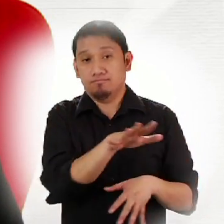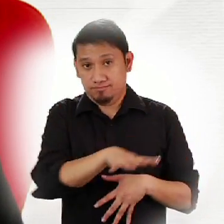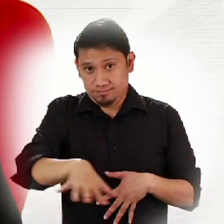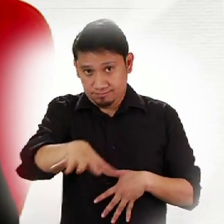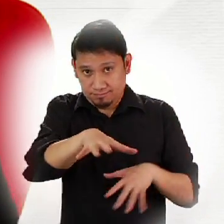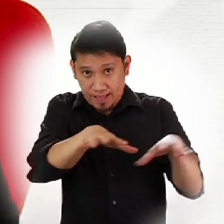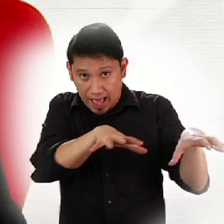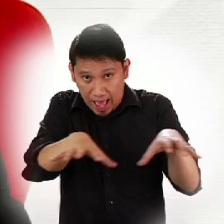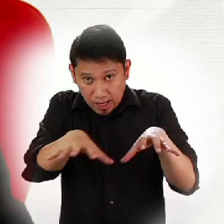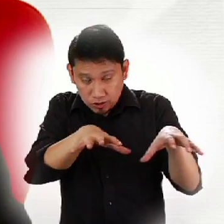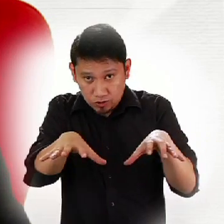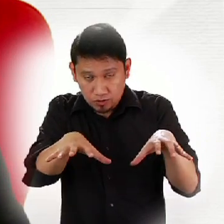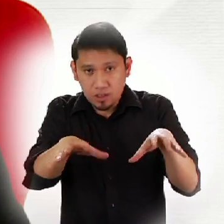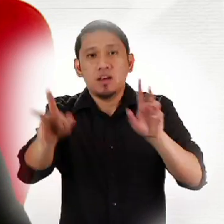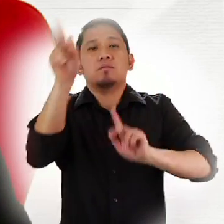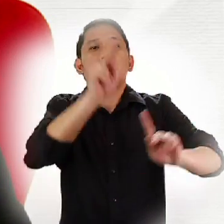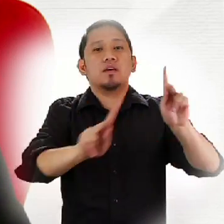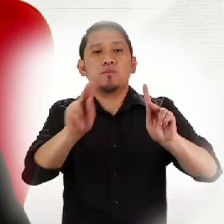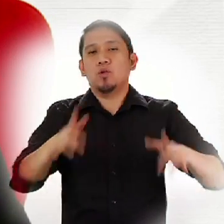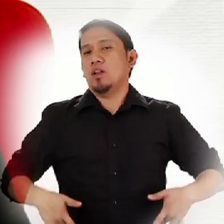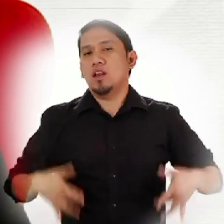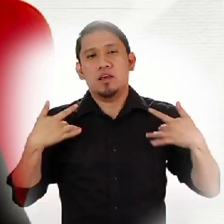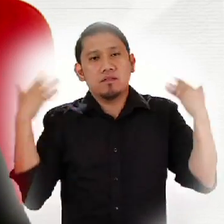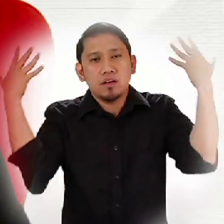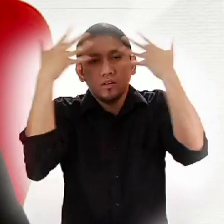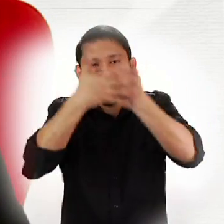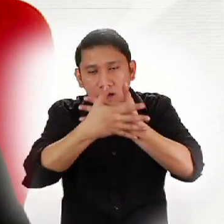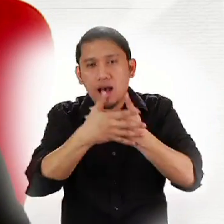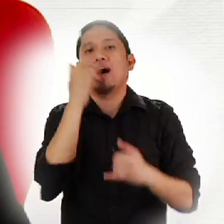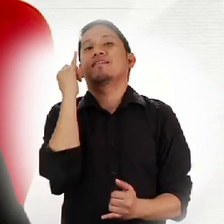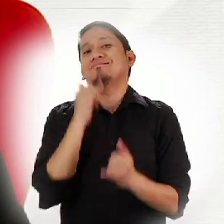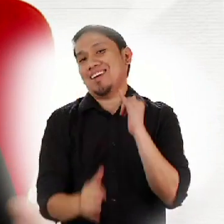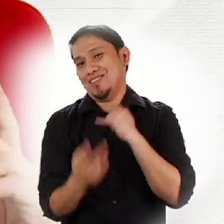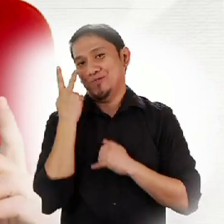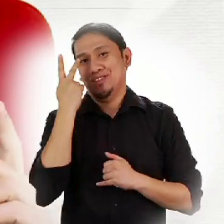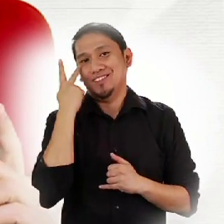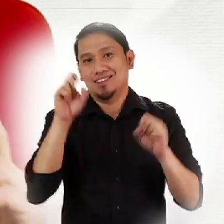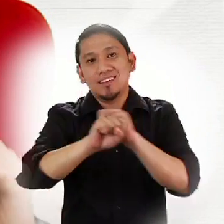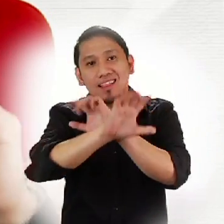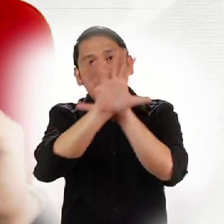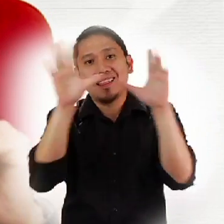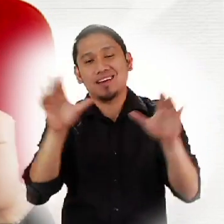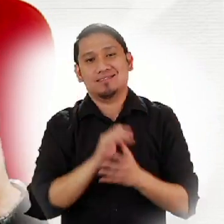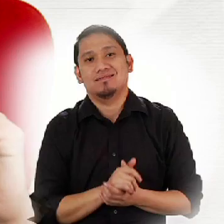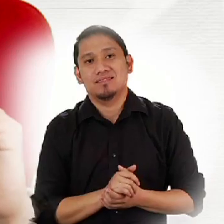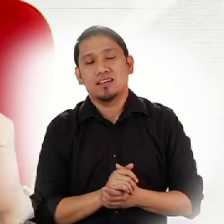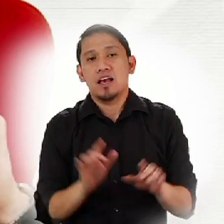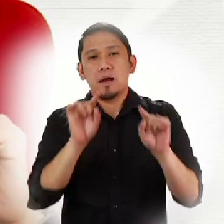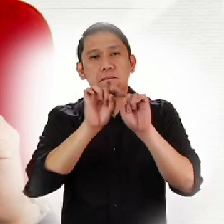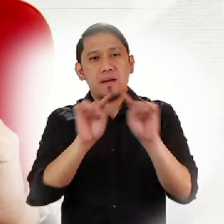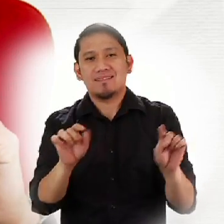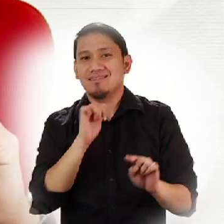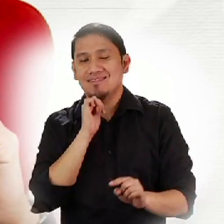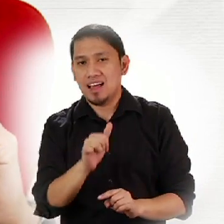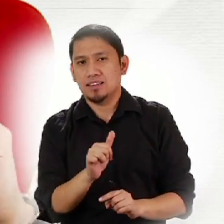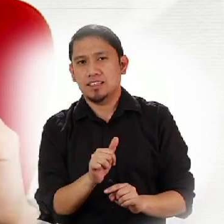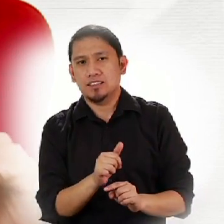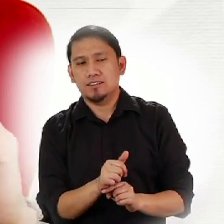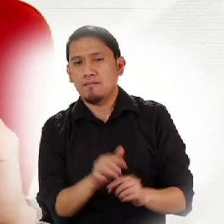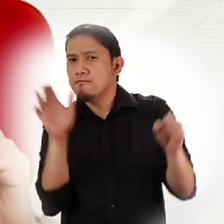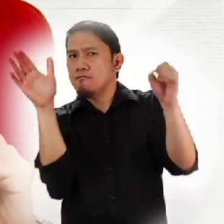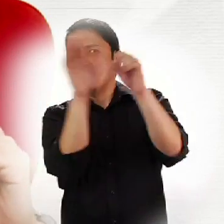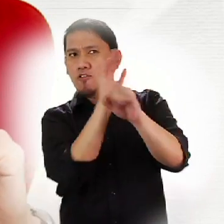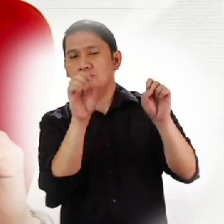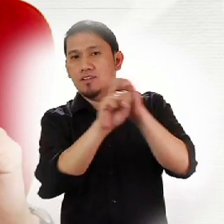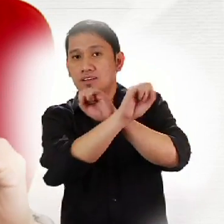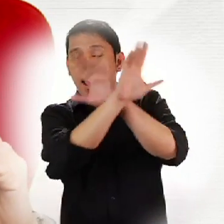actions, people who live in darkness will finally see light. But that is not the ultimate light. The